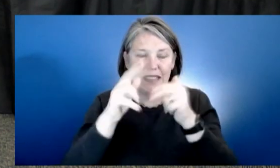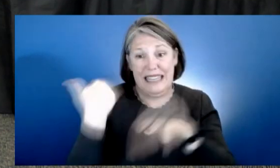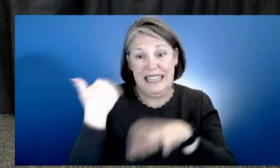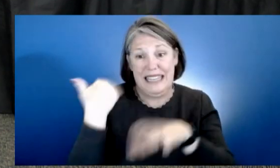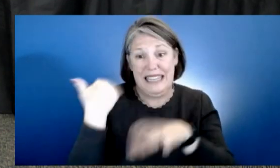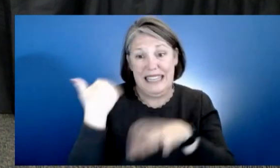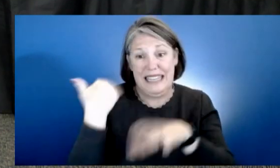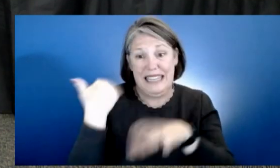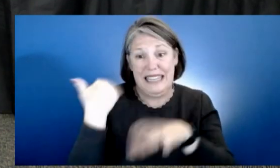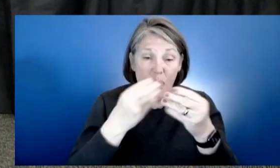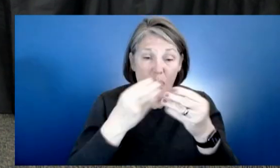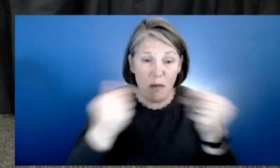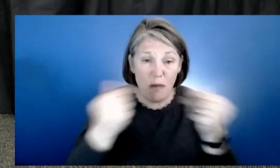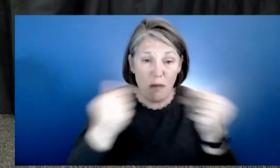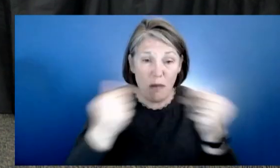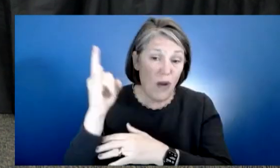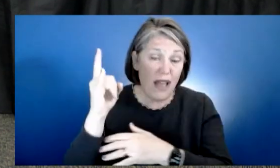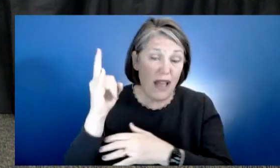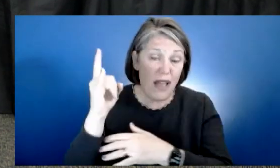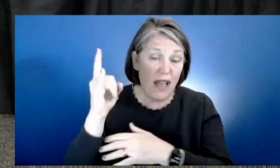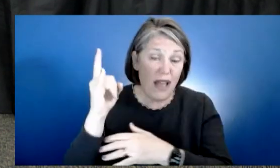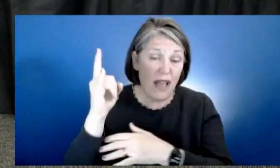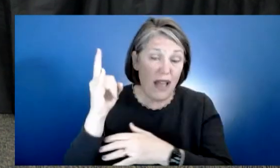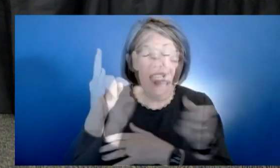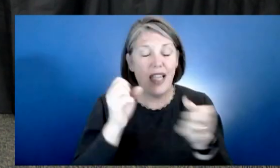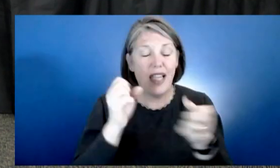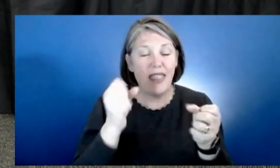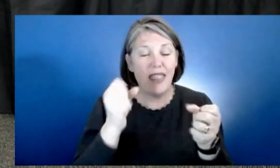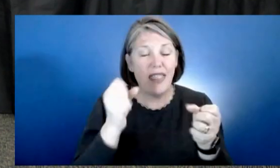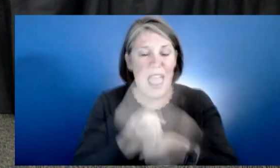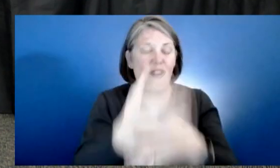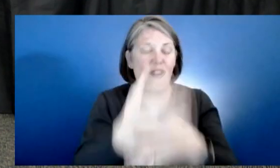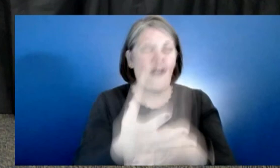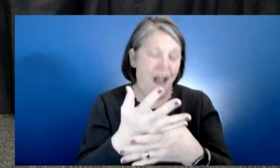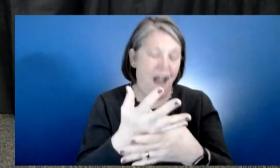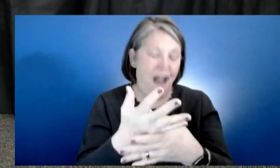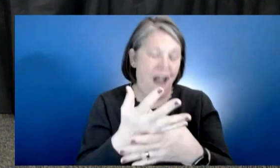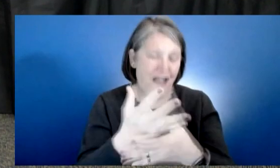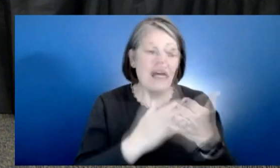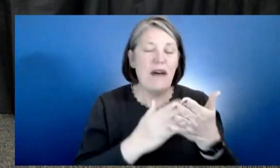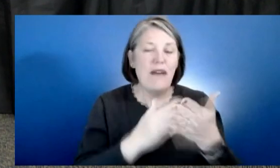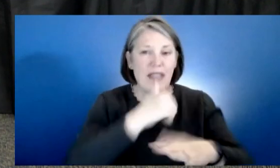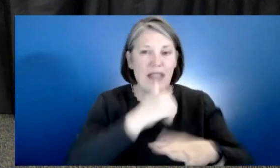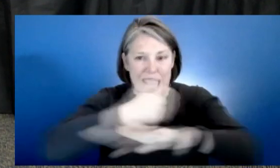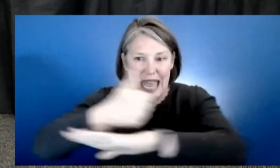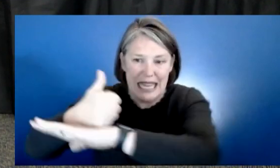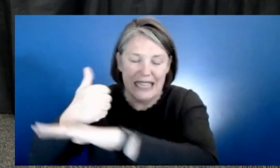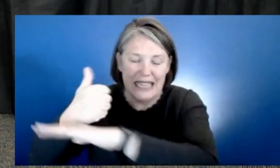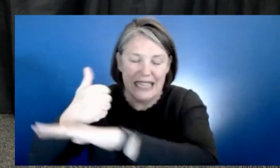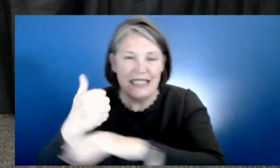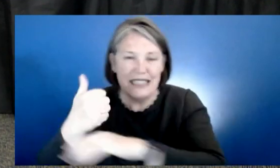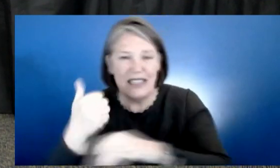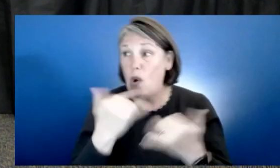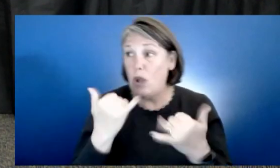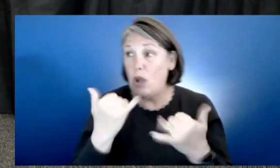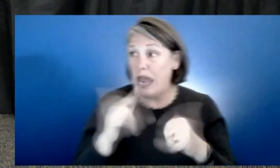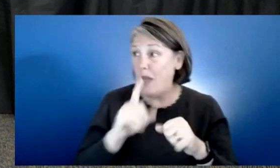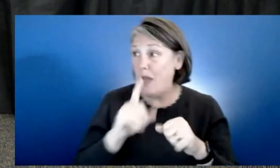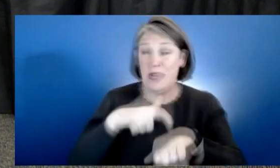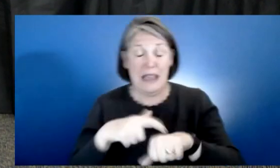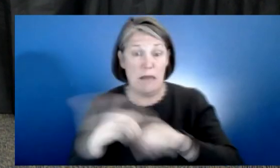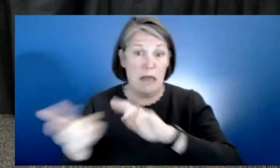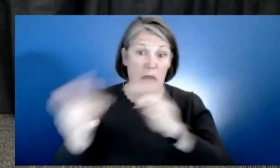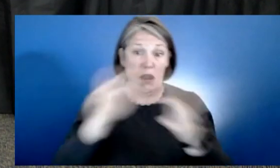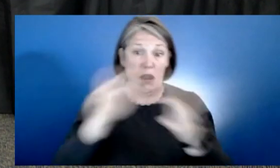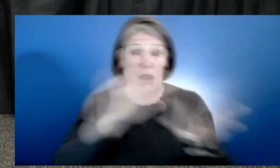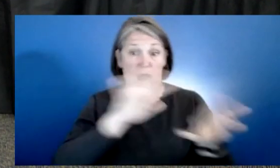some Wi-Fi issues, and that caused a reset of some of the settings. So they have been in real time navigating this for us. So thank you